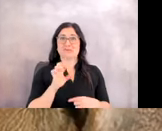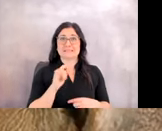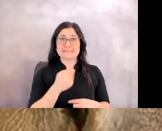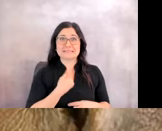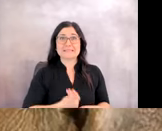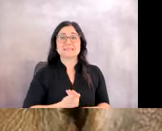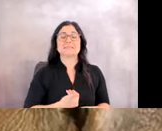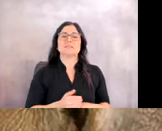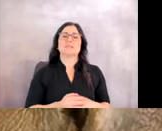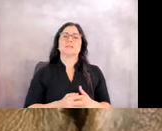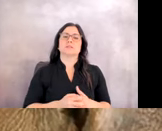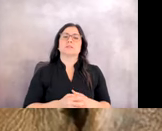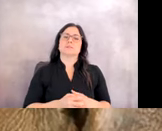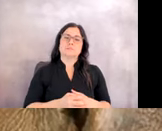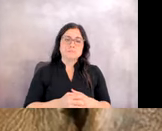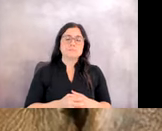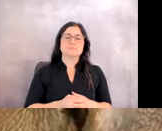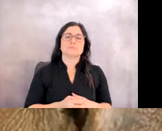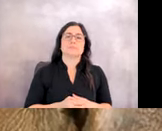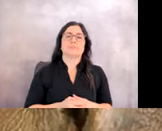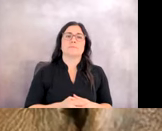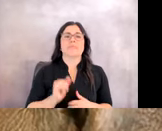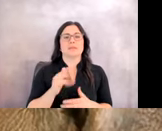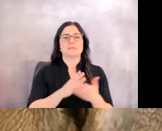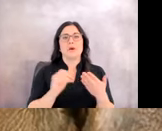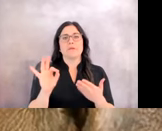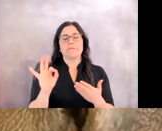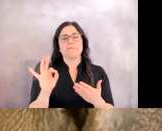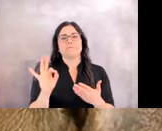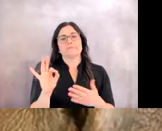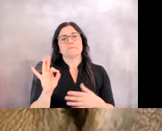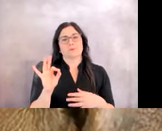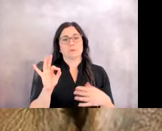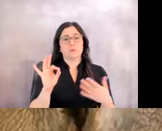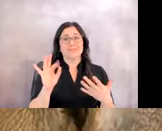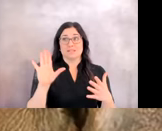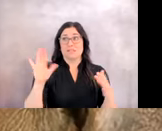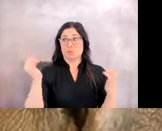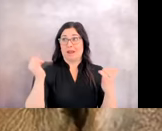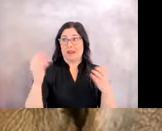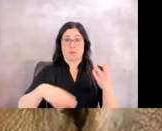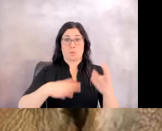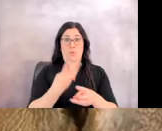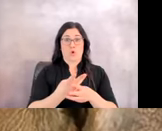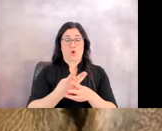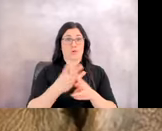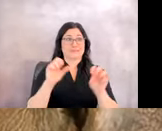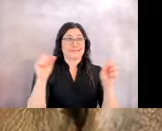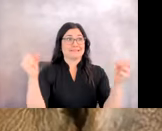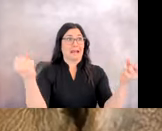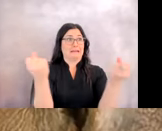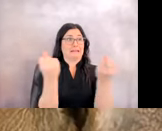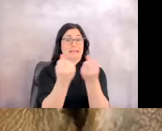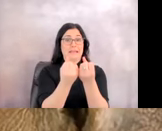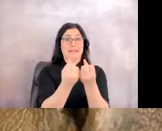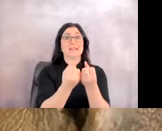And I think it's part of what's going on in society right now to divide us instead of bring us together.